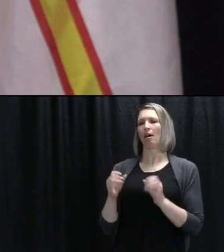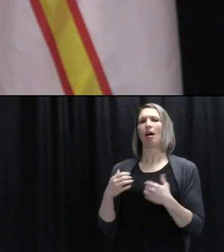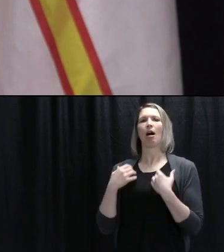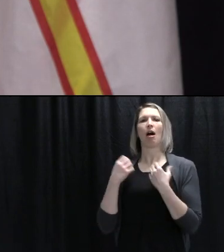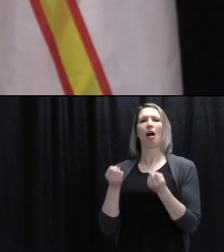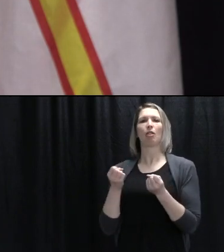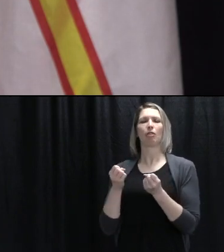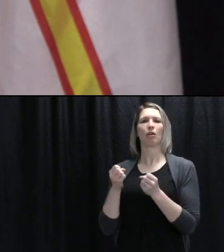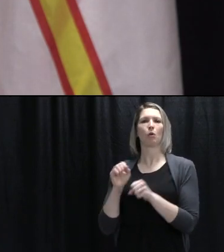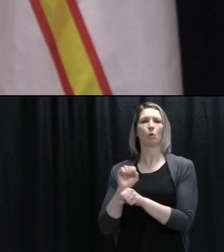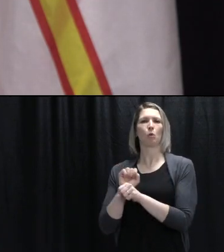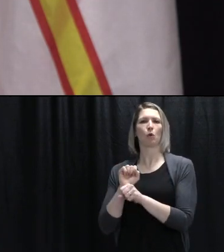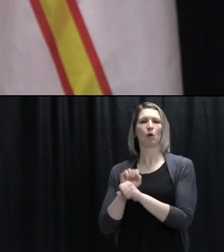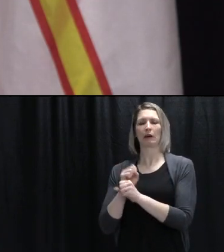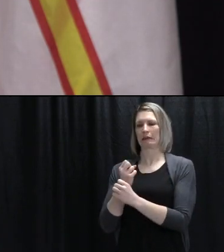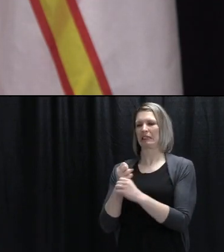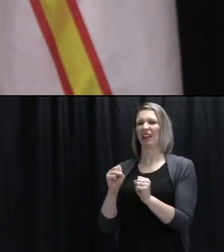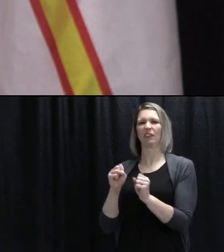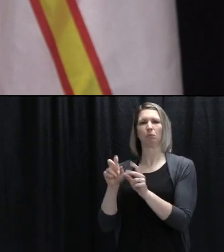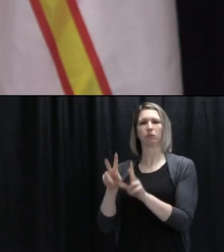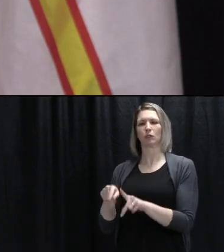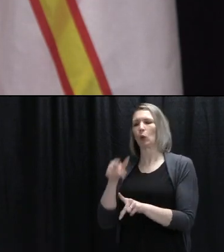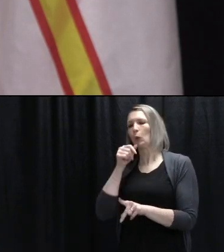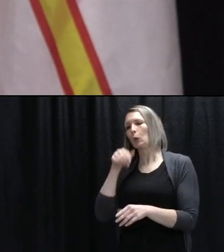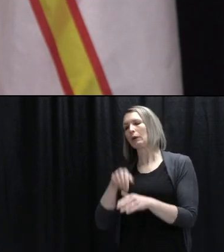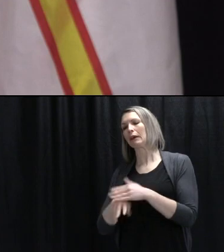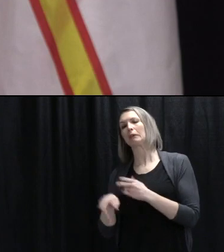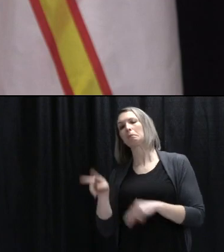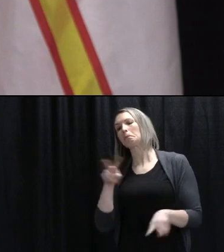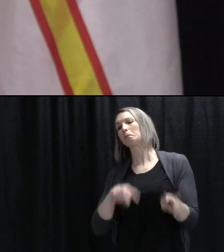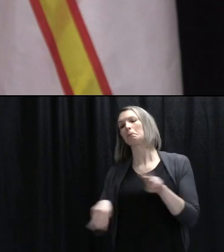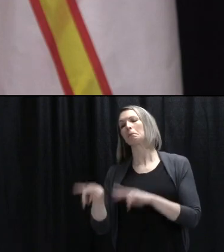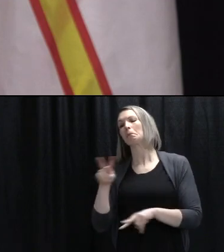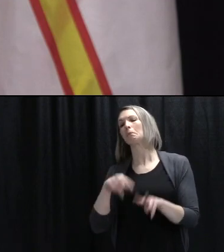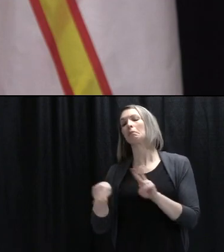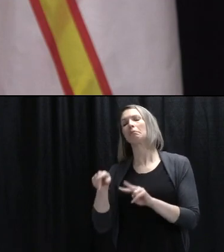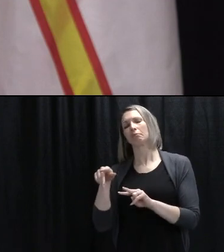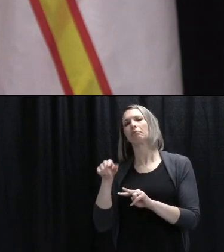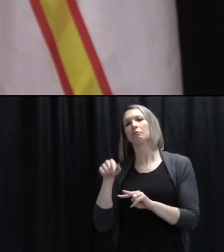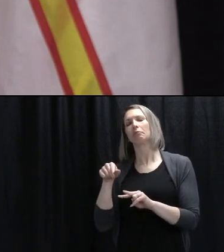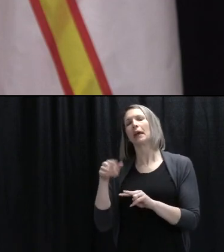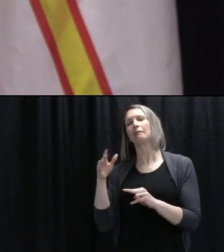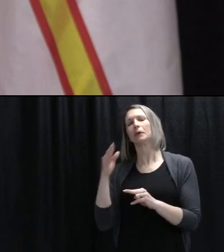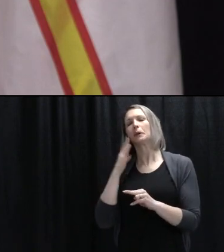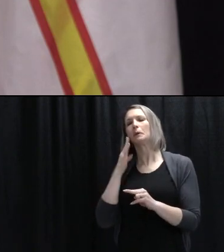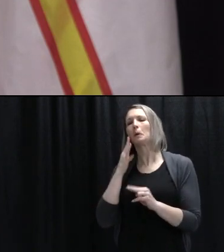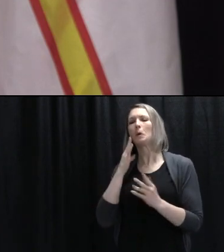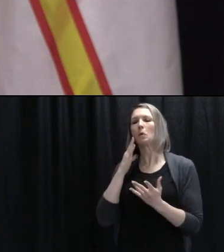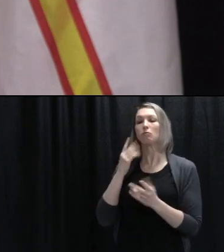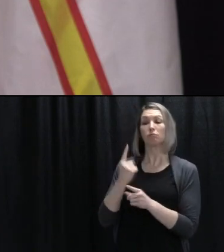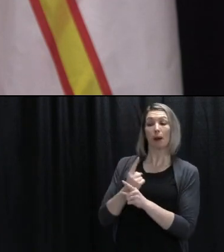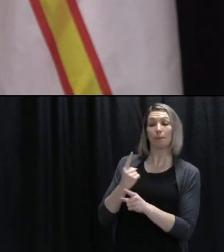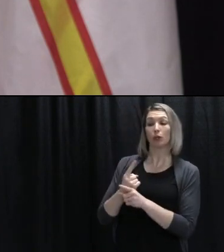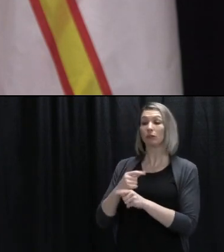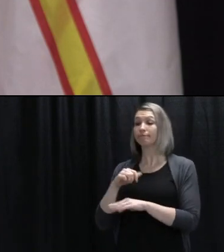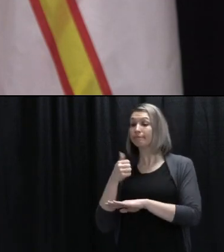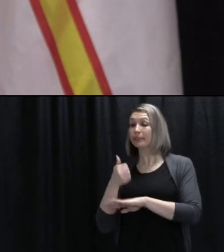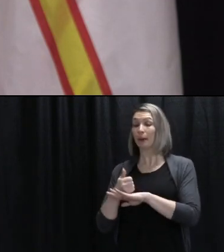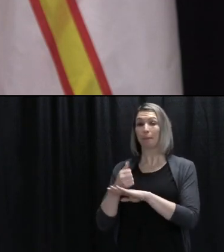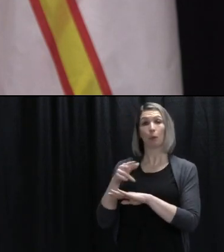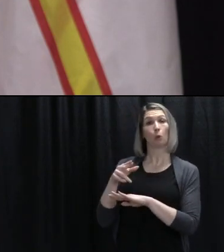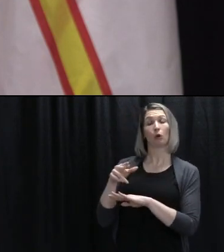have visited many sites within the province to make sure that those practices are kept. So what we're looking at right now is with very